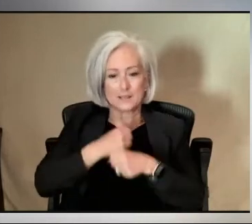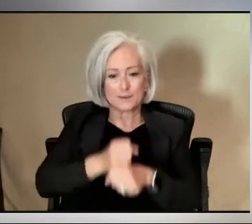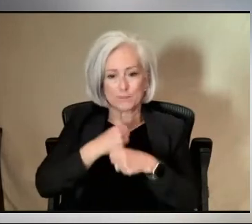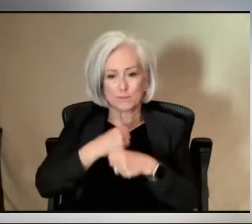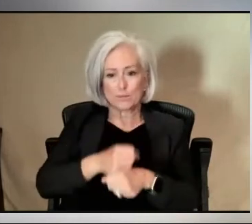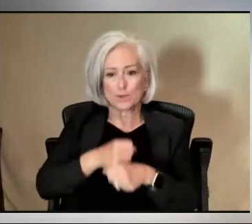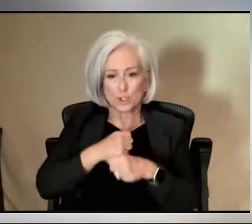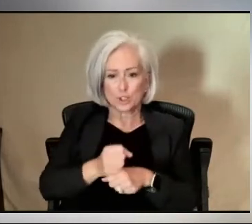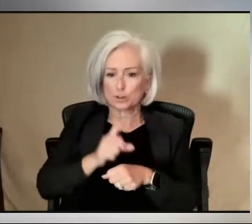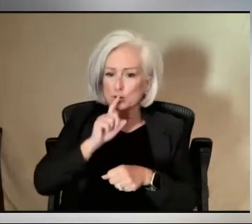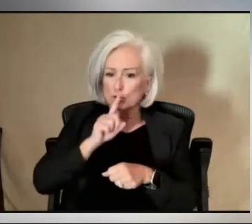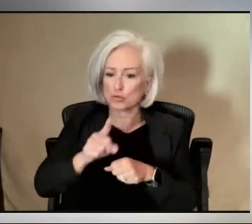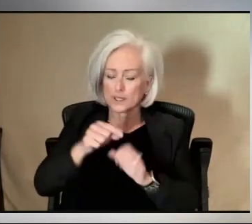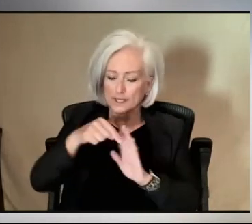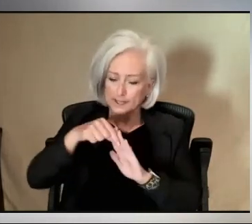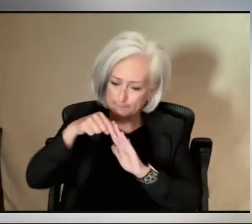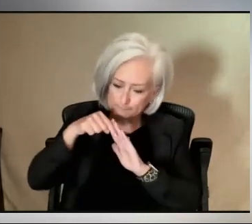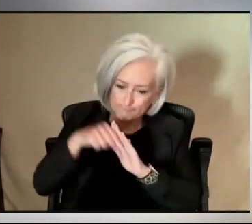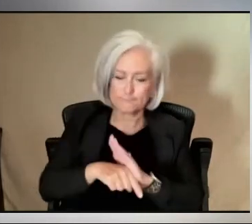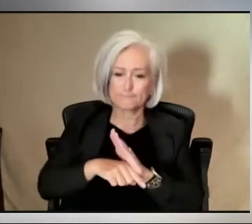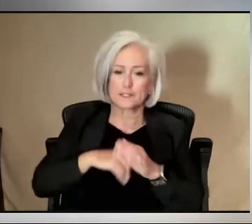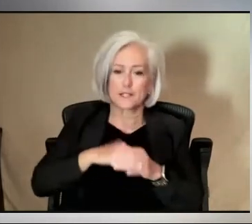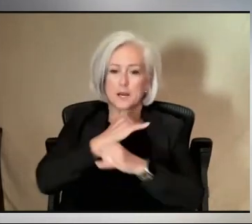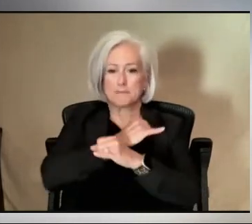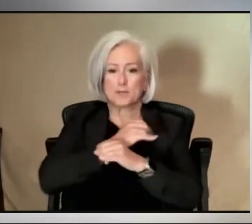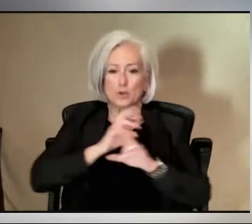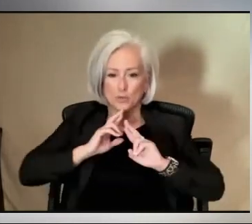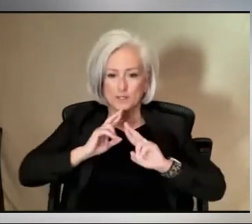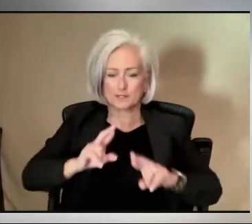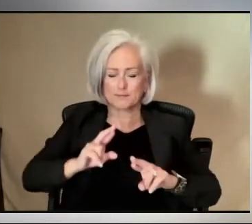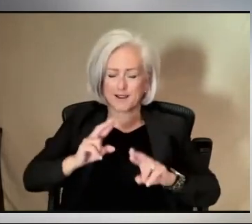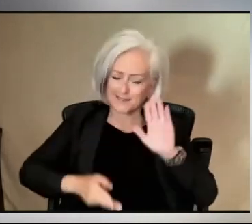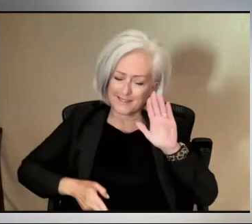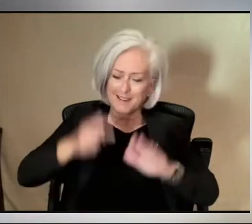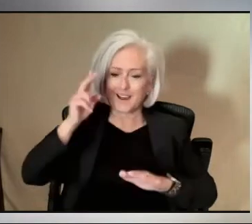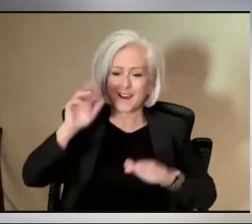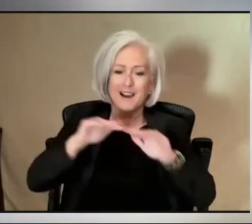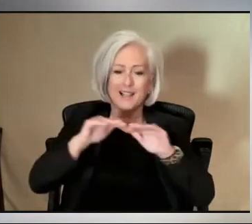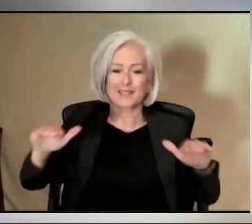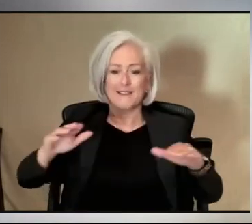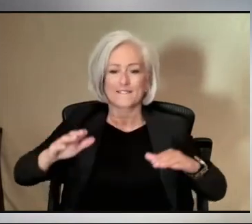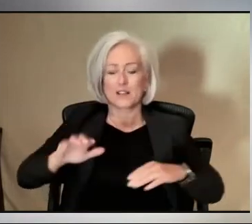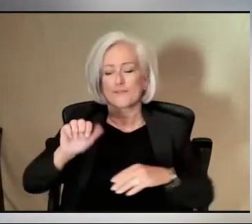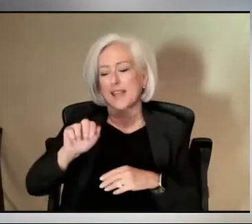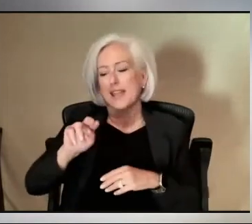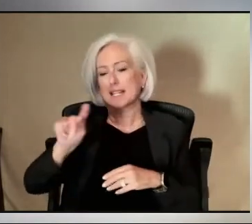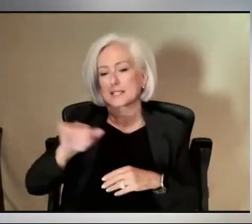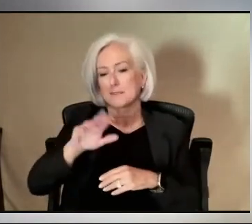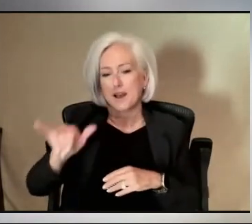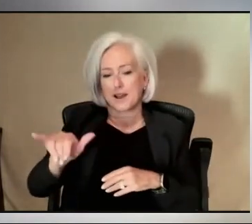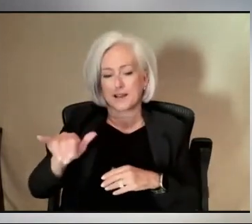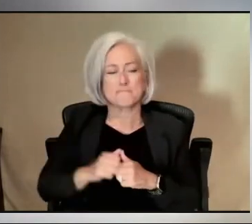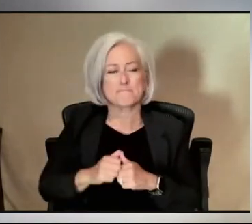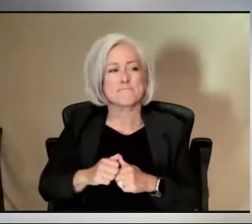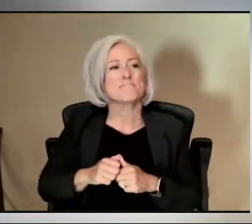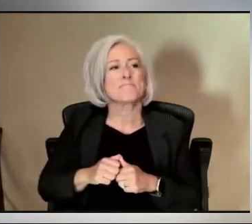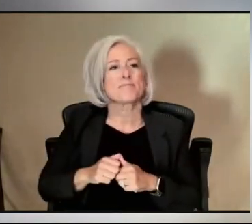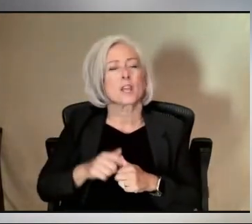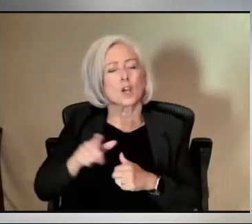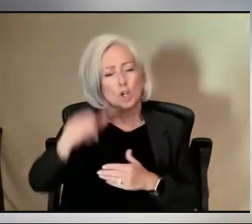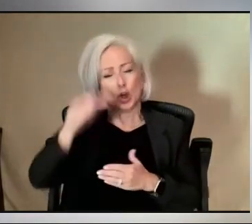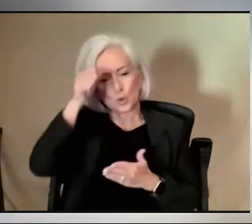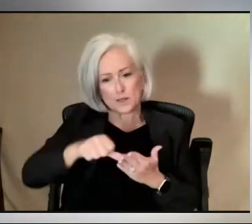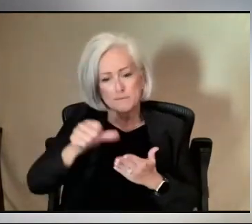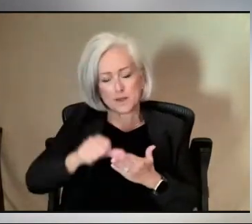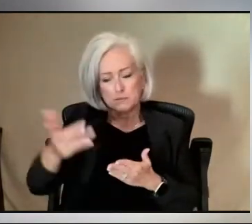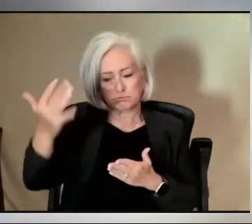depth of immune response, very high levels of antibody. Remember that when we were doing the clinical